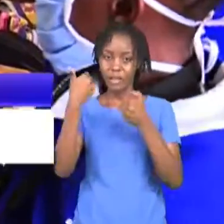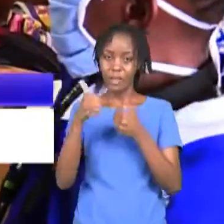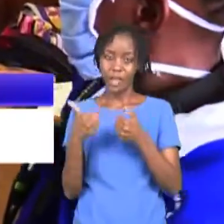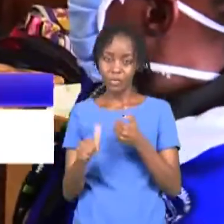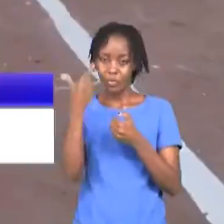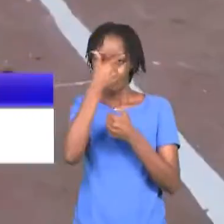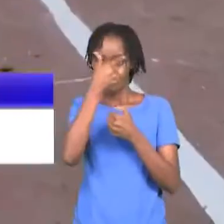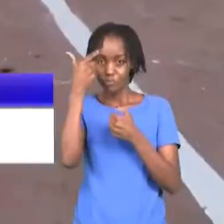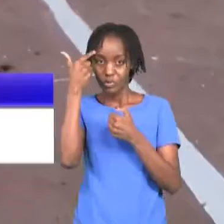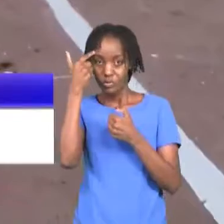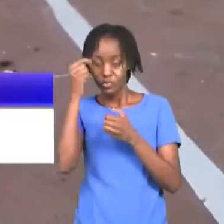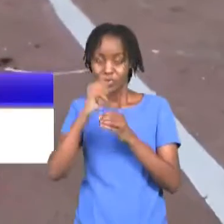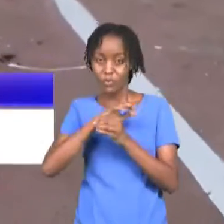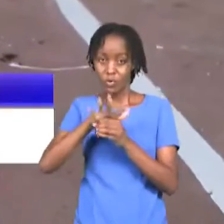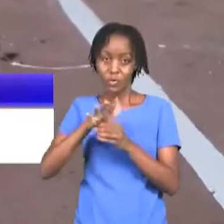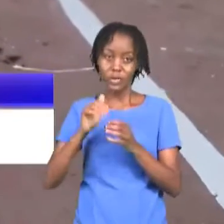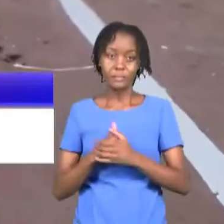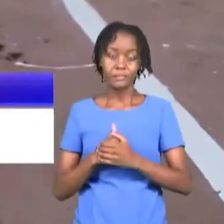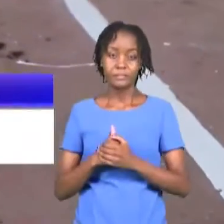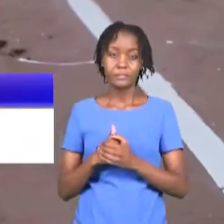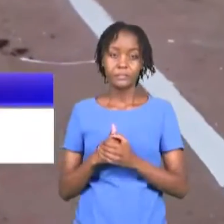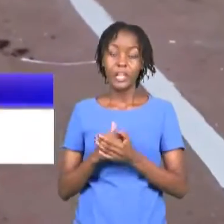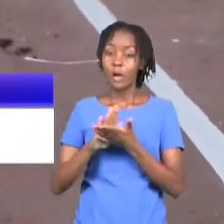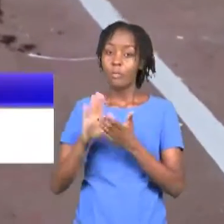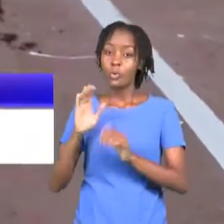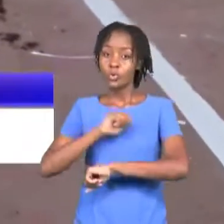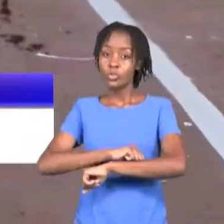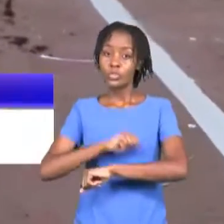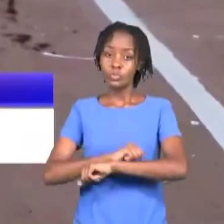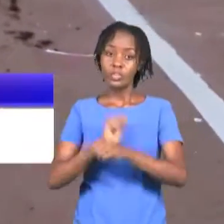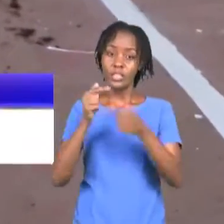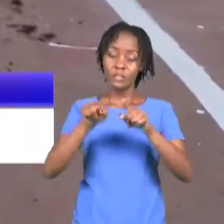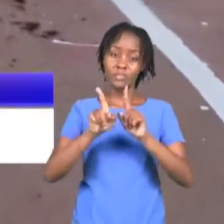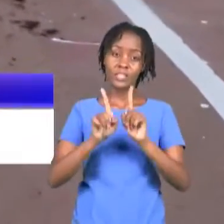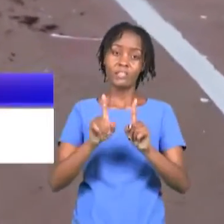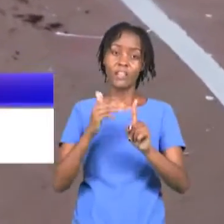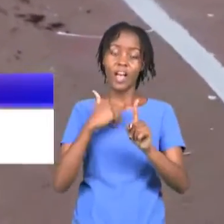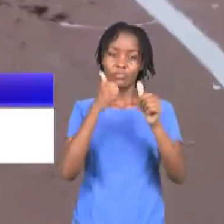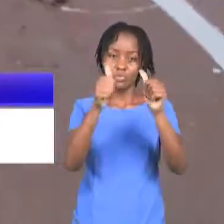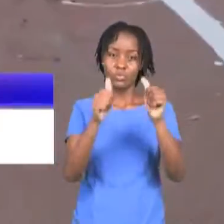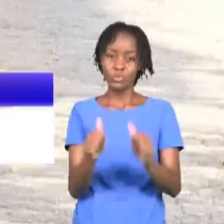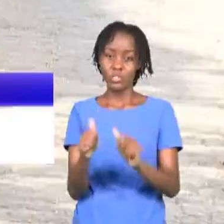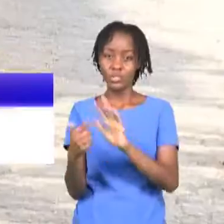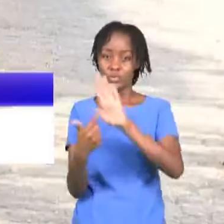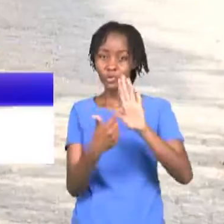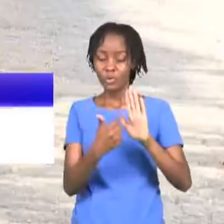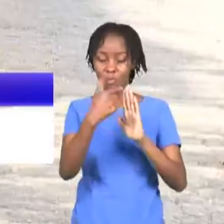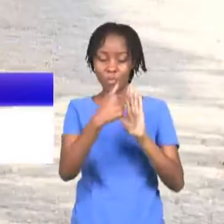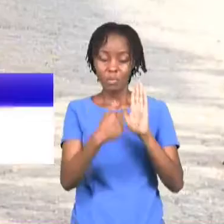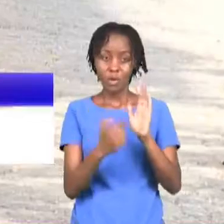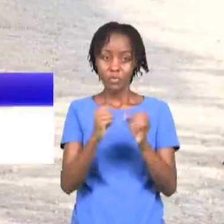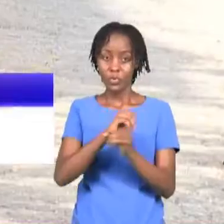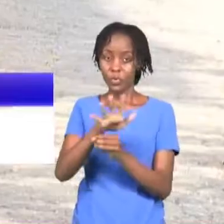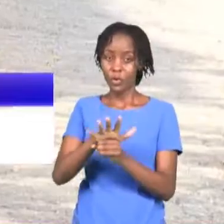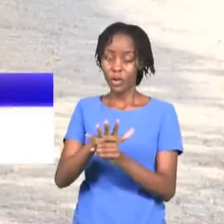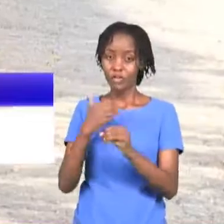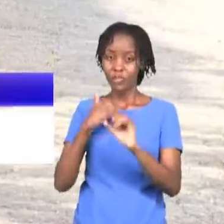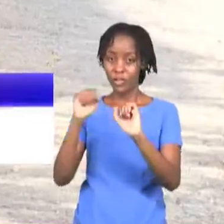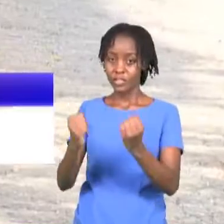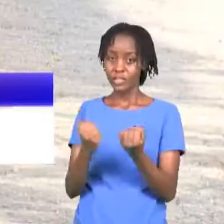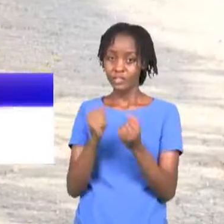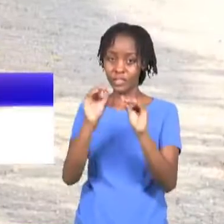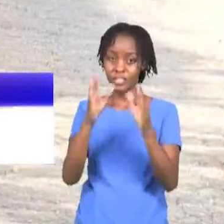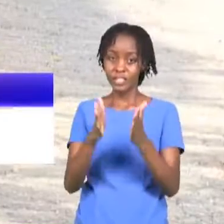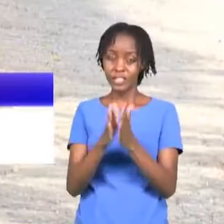COVID-19 pandemic. And as most schools try to put in place safety measures against COVID-19 in ensuring safety of teachers and